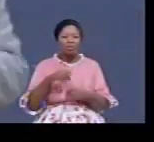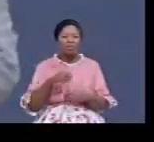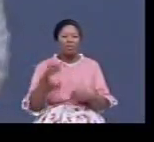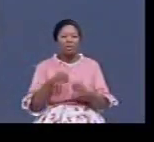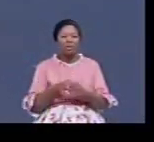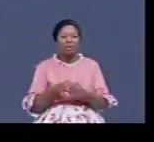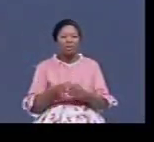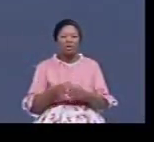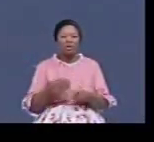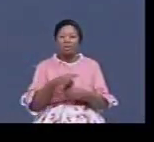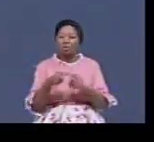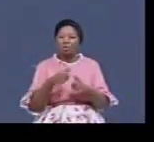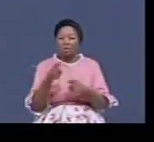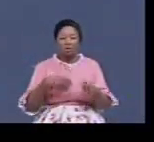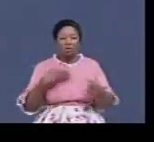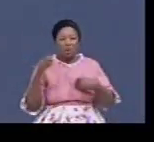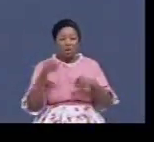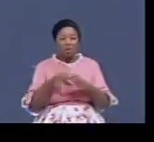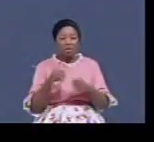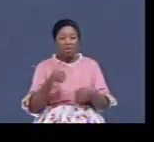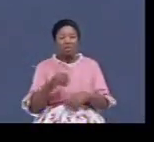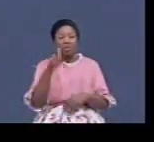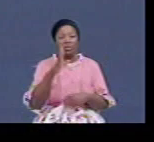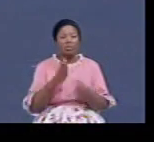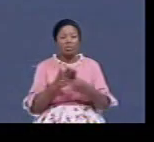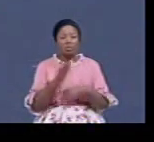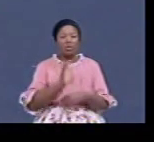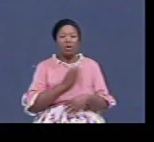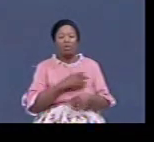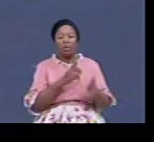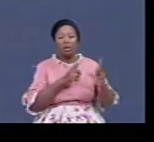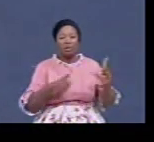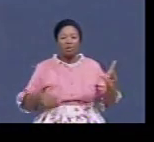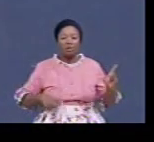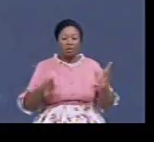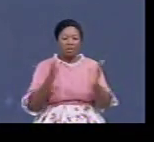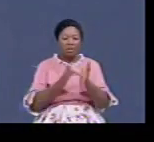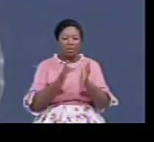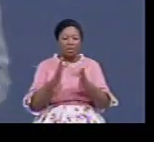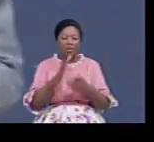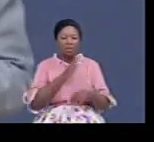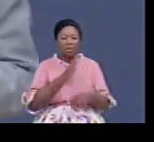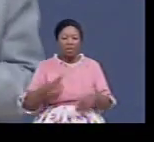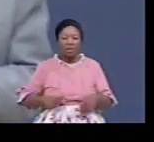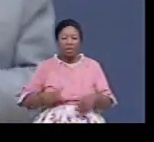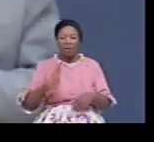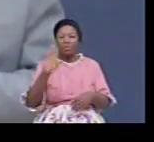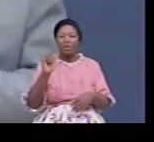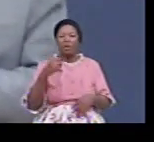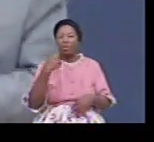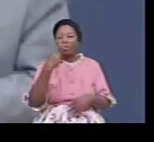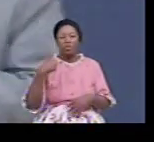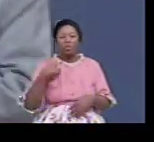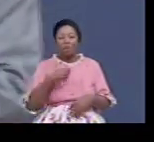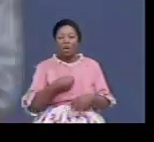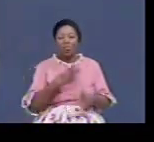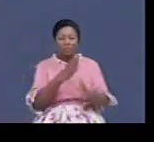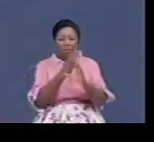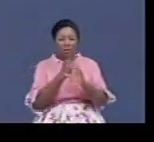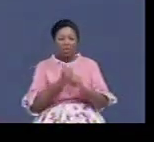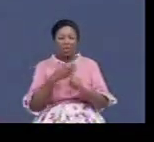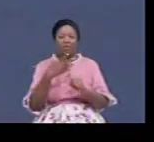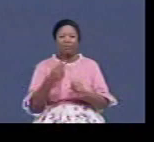God through our Lord Jesus Christ, by whom we have received the